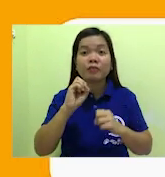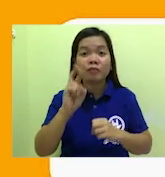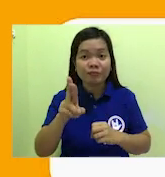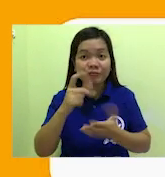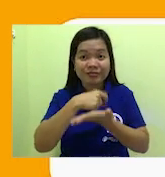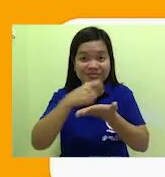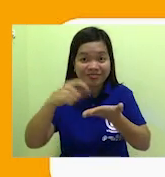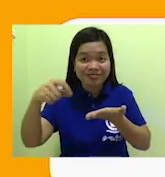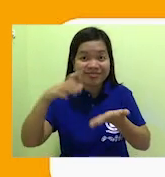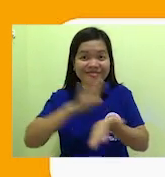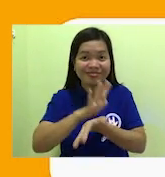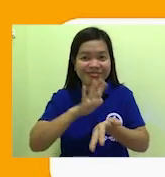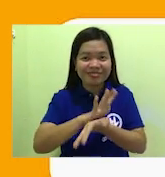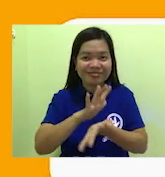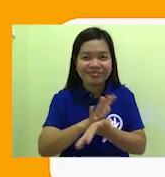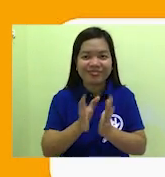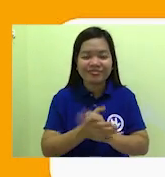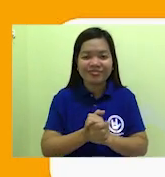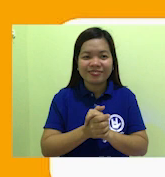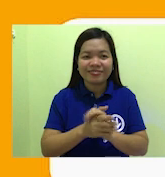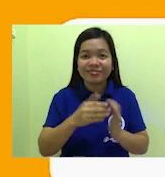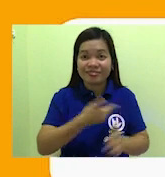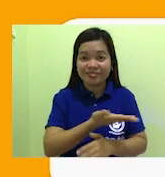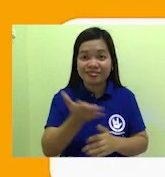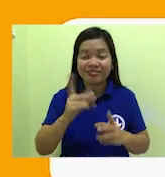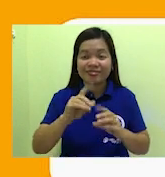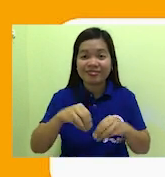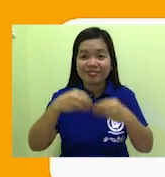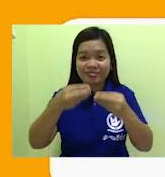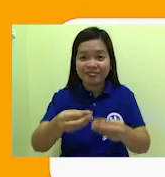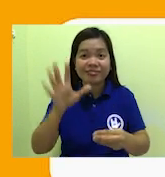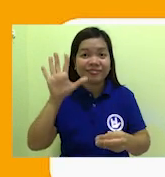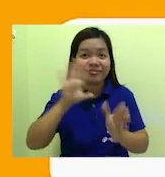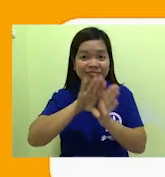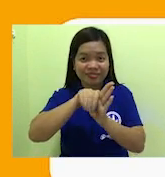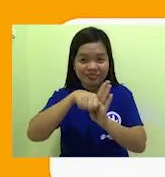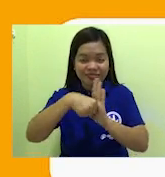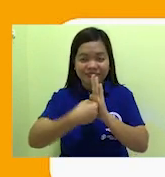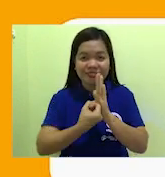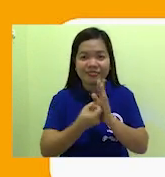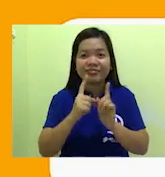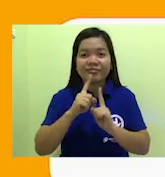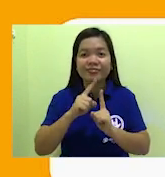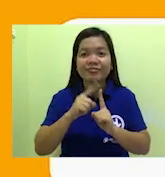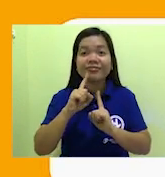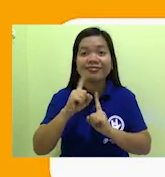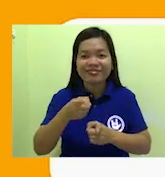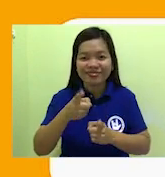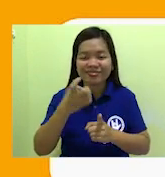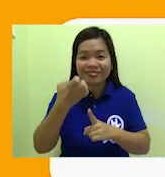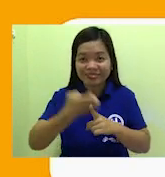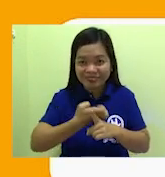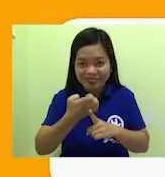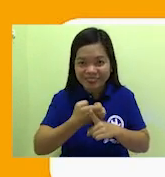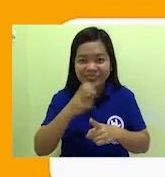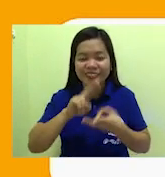your answers on a sheet of paper. You are given 5 seconds to answer each